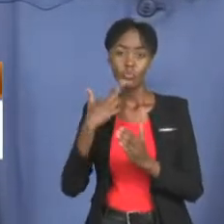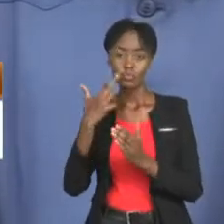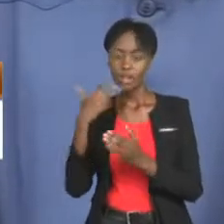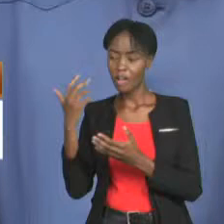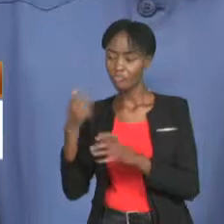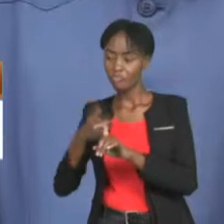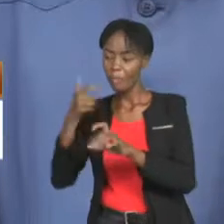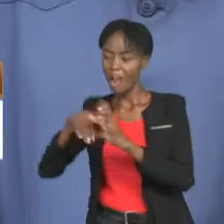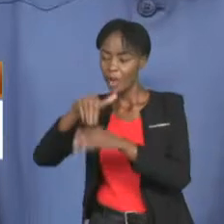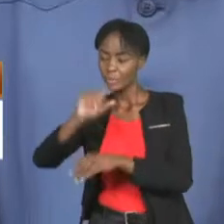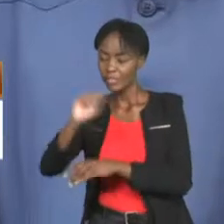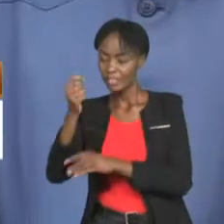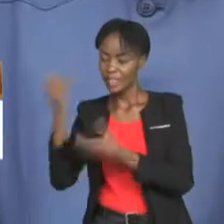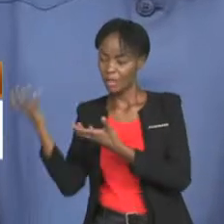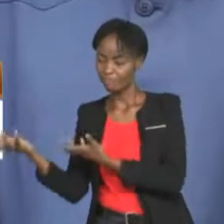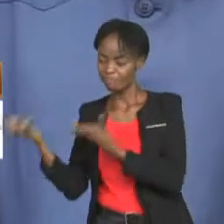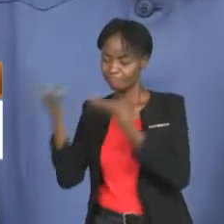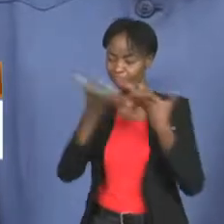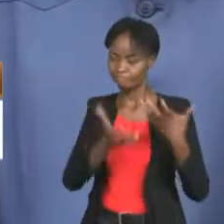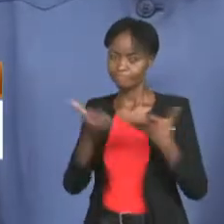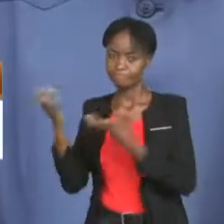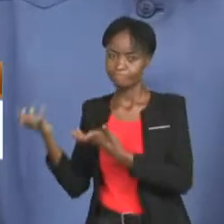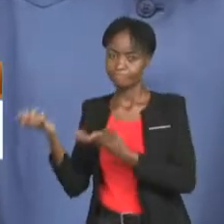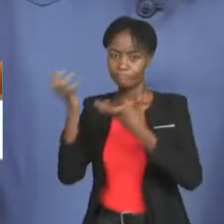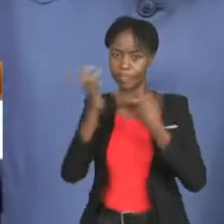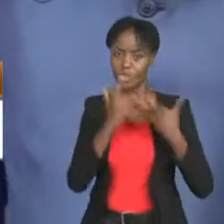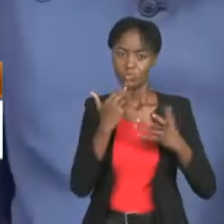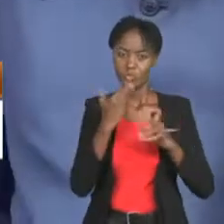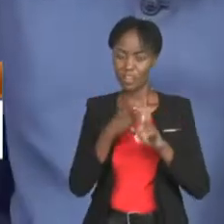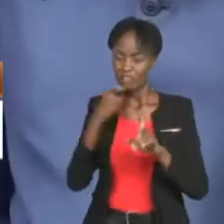there is excess importation. So